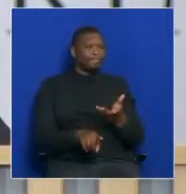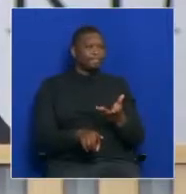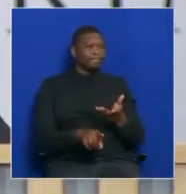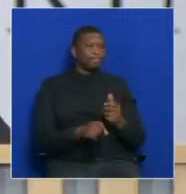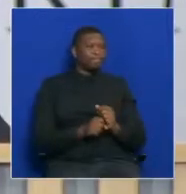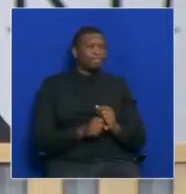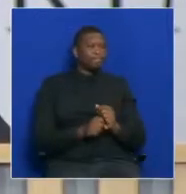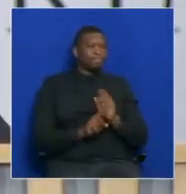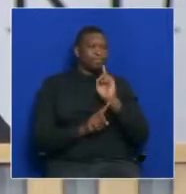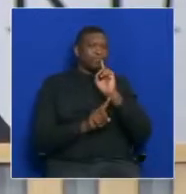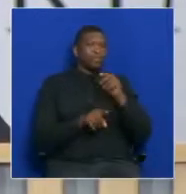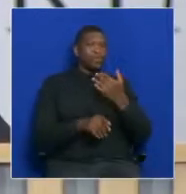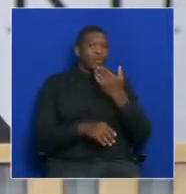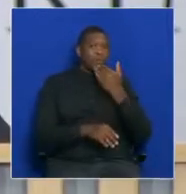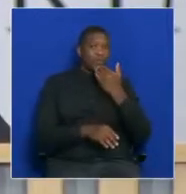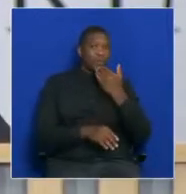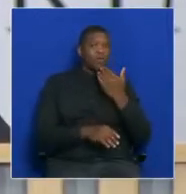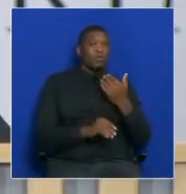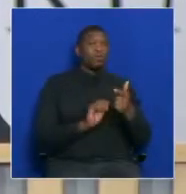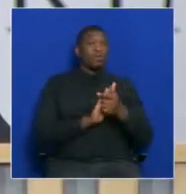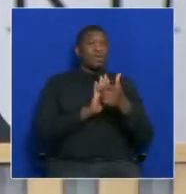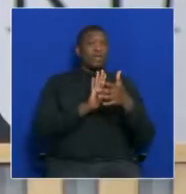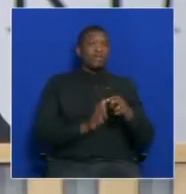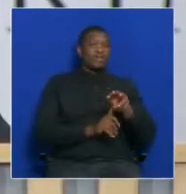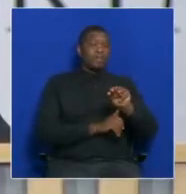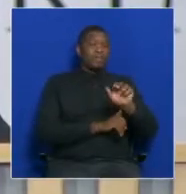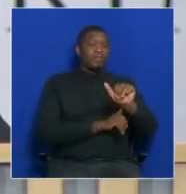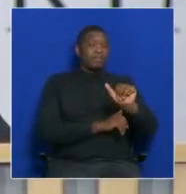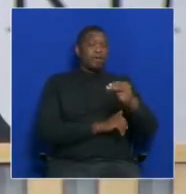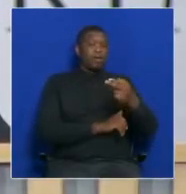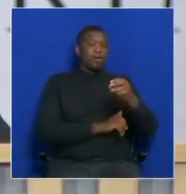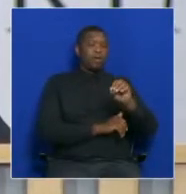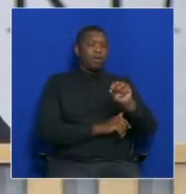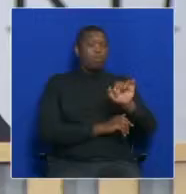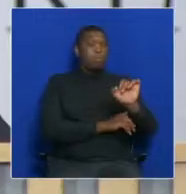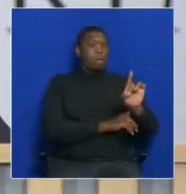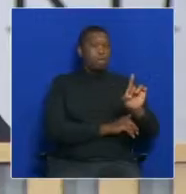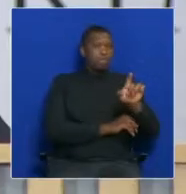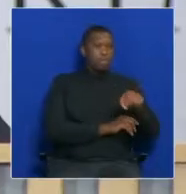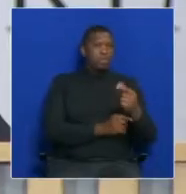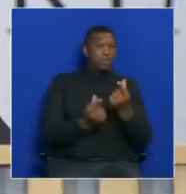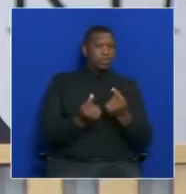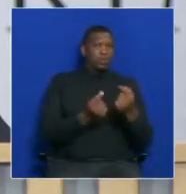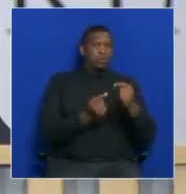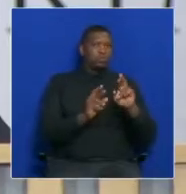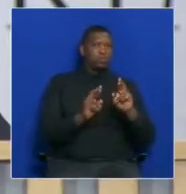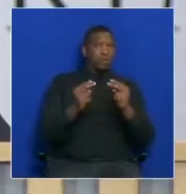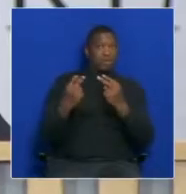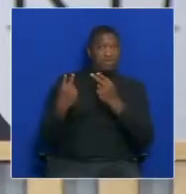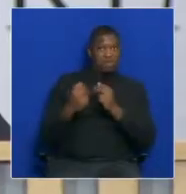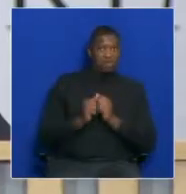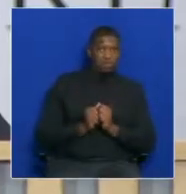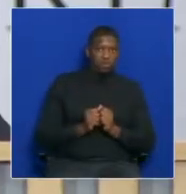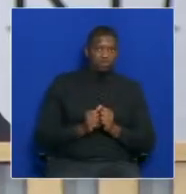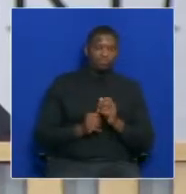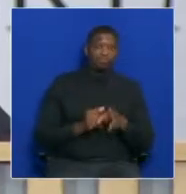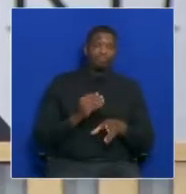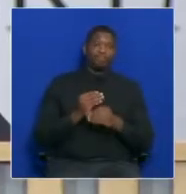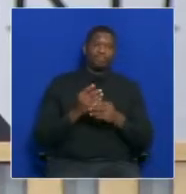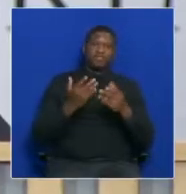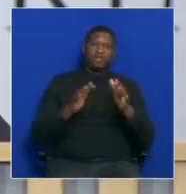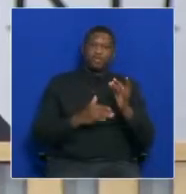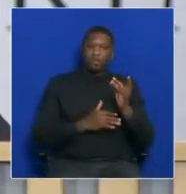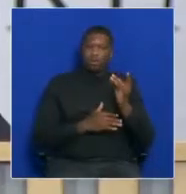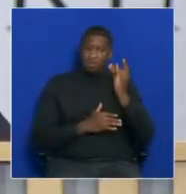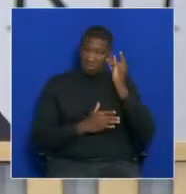Advocate Mohammed to do the review. We also had an investigators